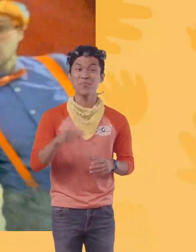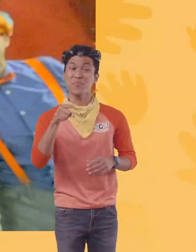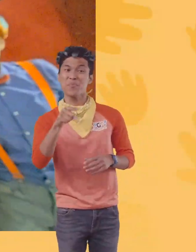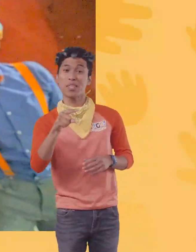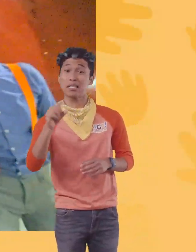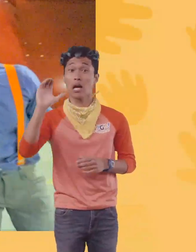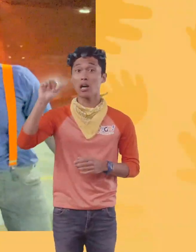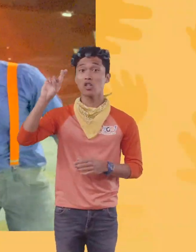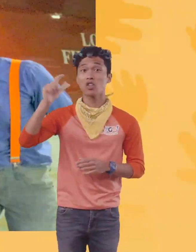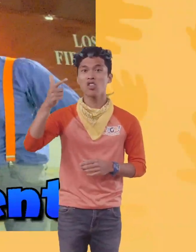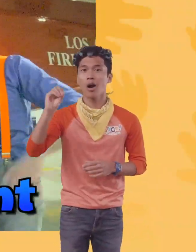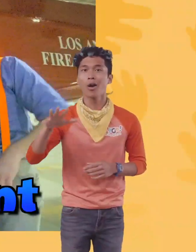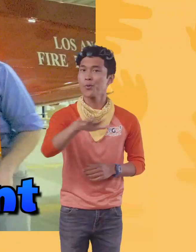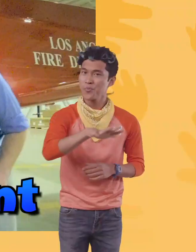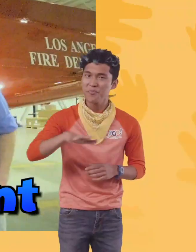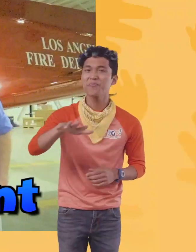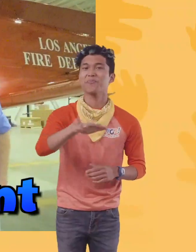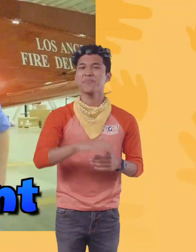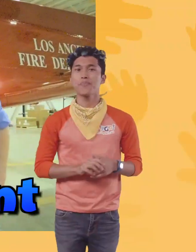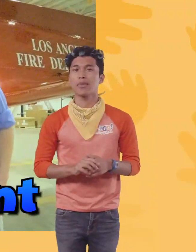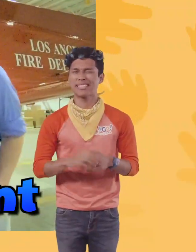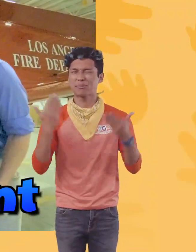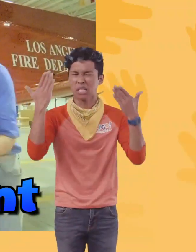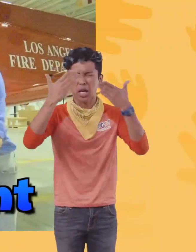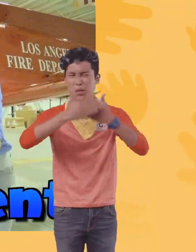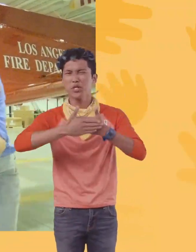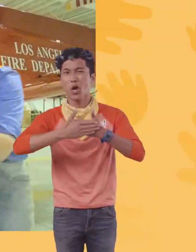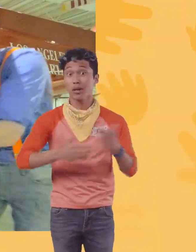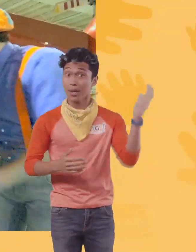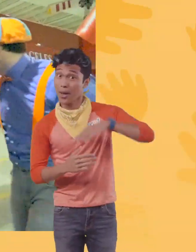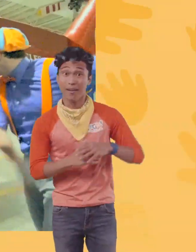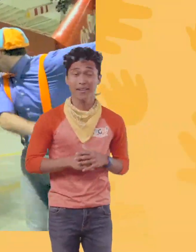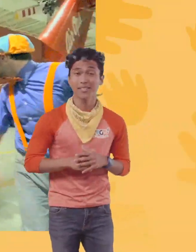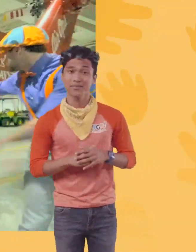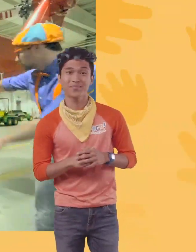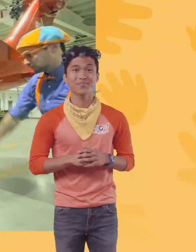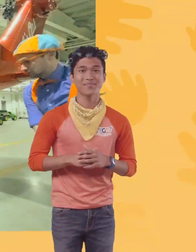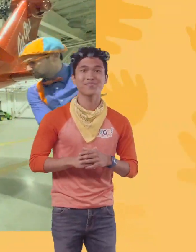That's a cargo compartment. It's pretty dark in there. Come on.